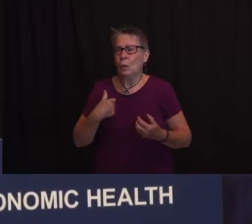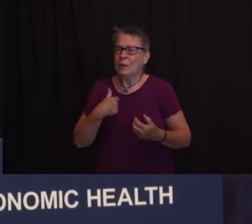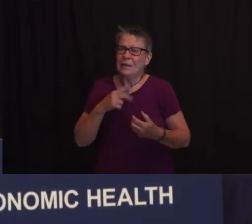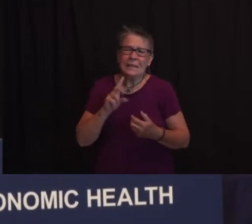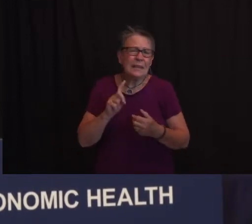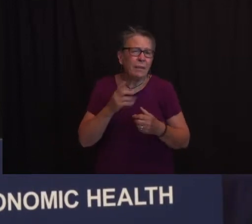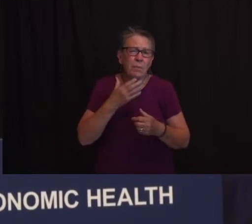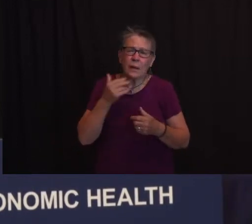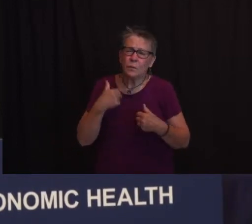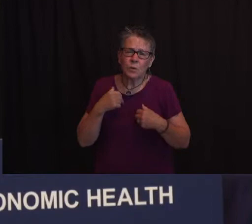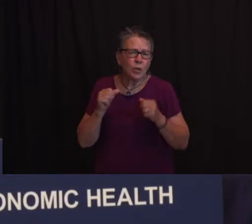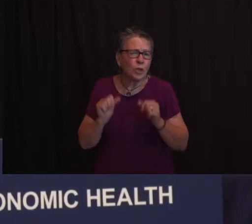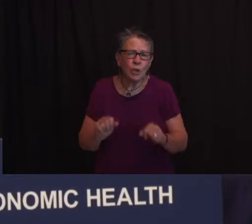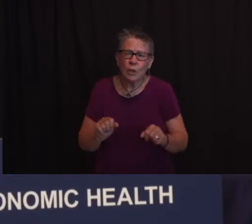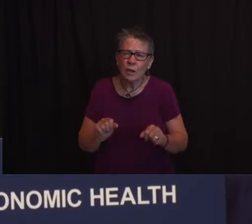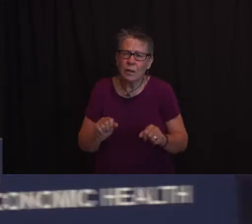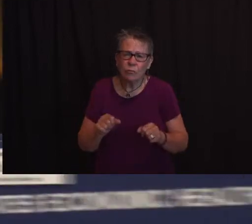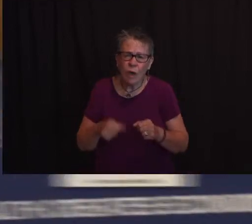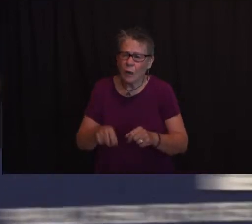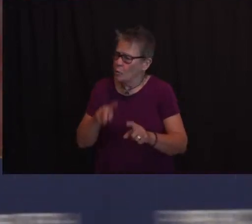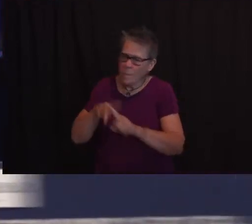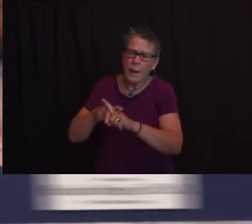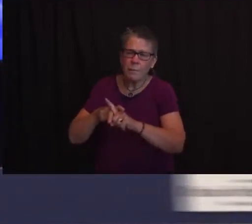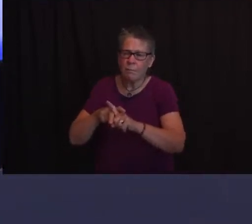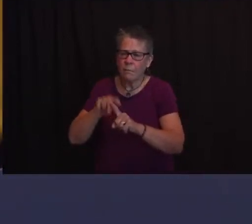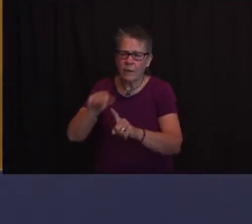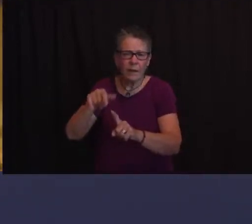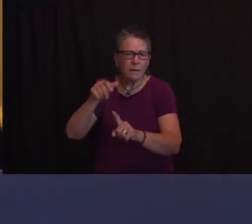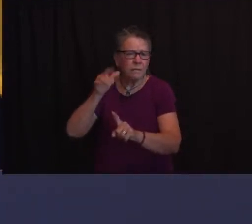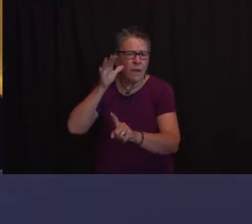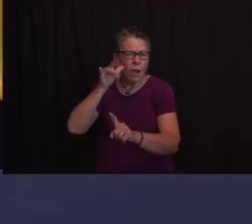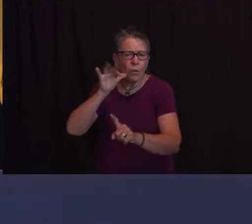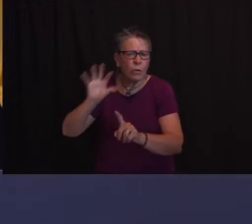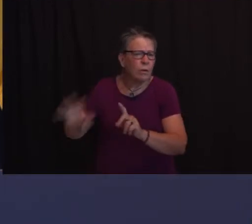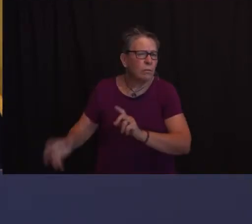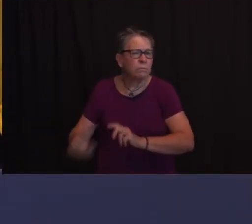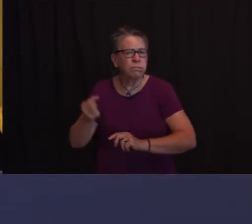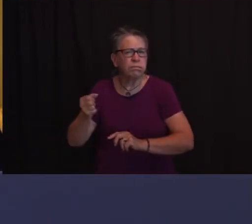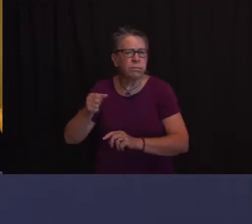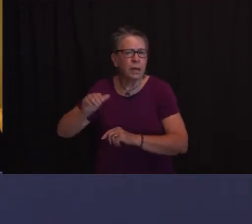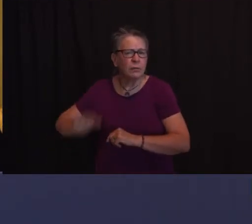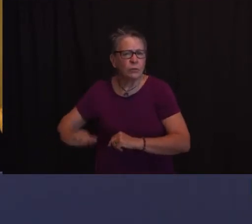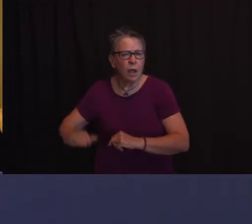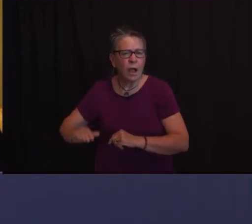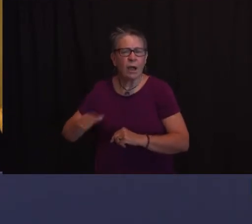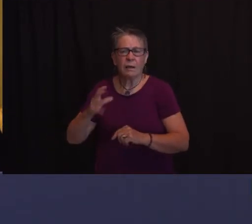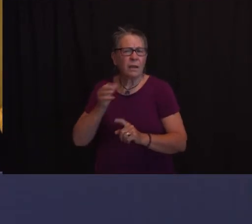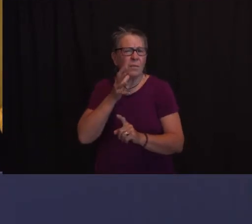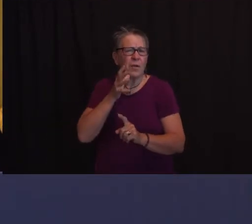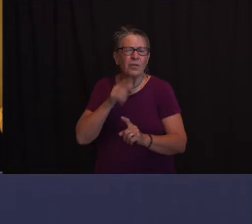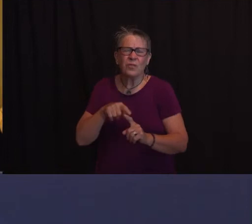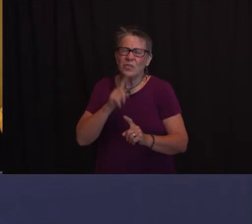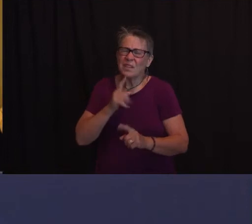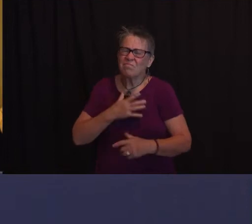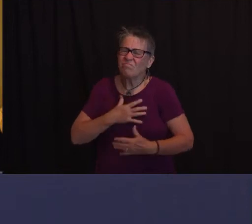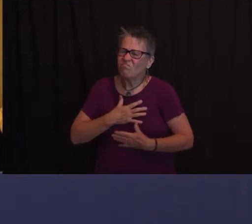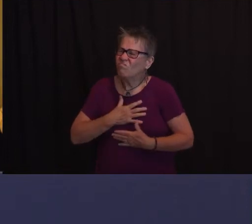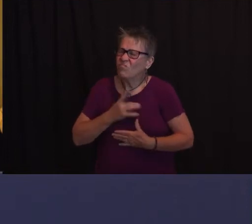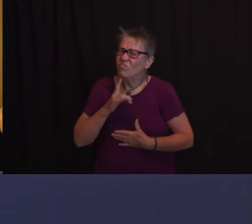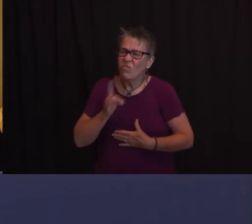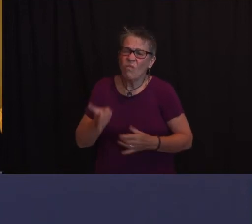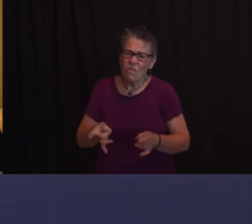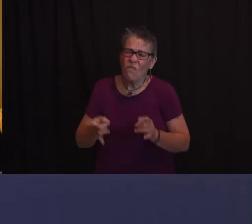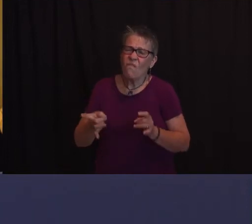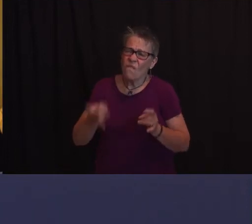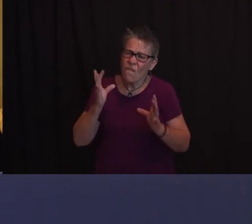prosecutor as well would be a part That's of that, correct. right? Thank you for that, Alex. Awful tragedy. Sir, good afternoon. Good